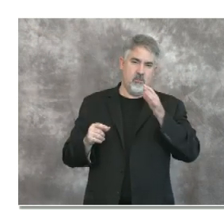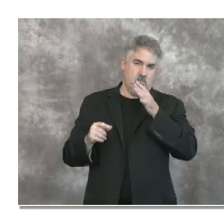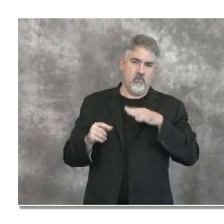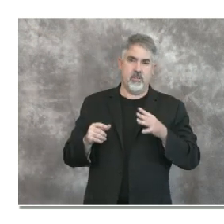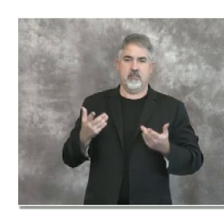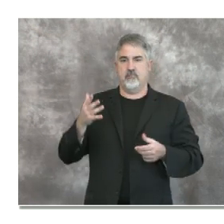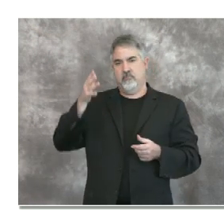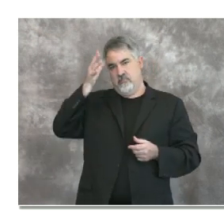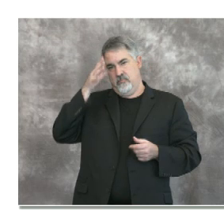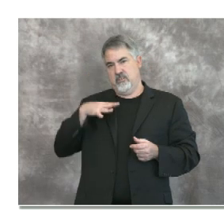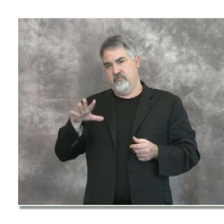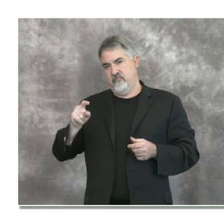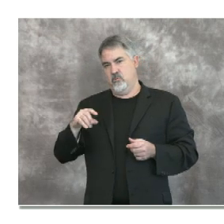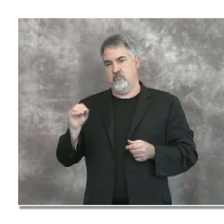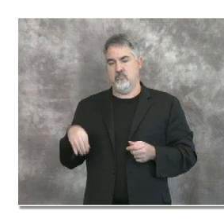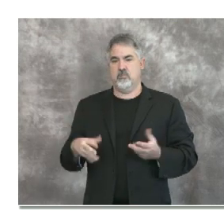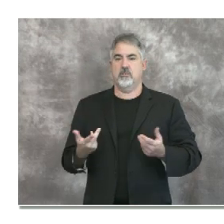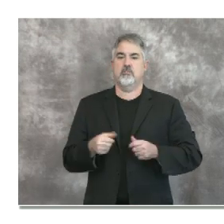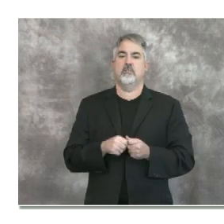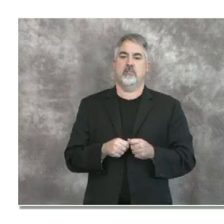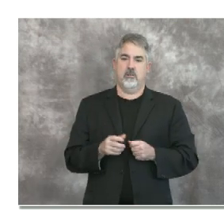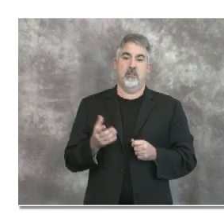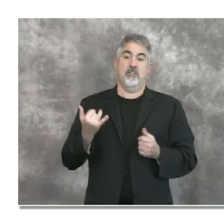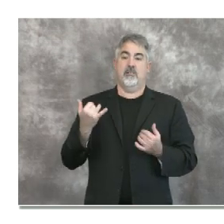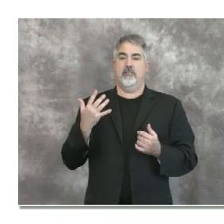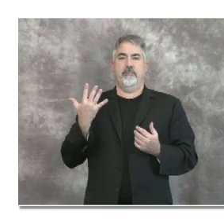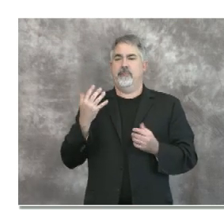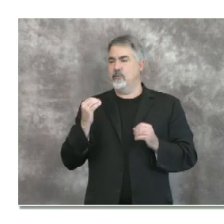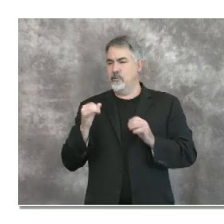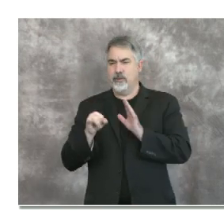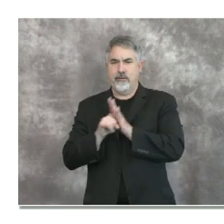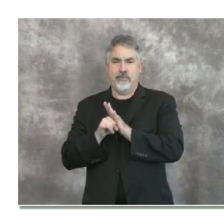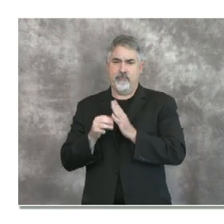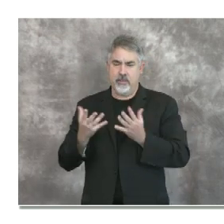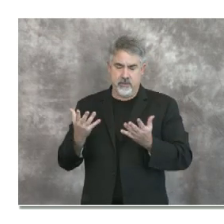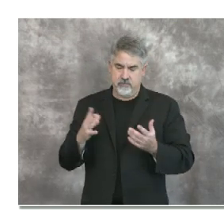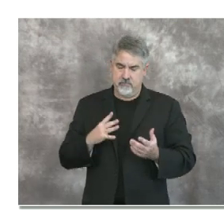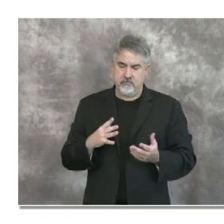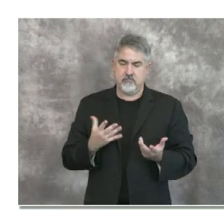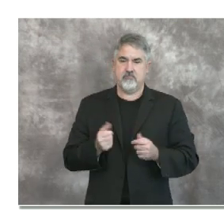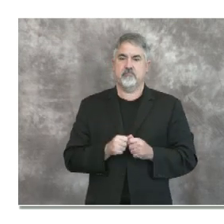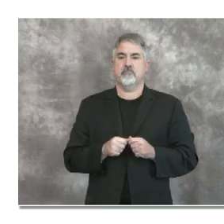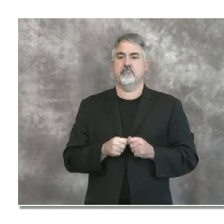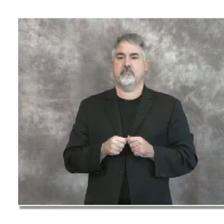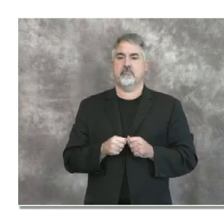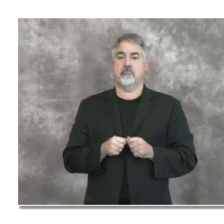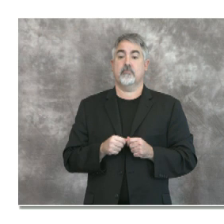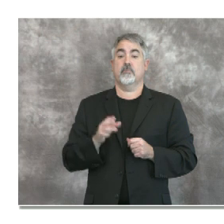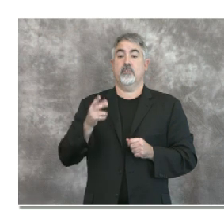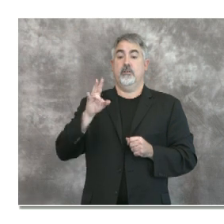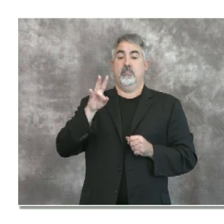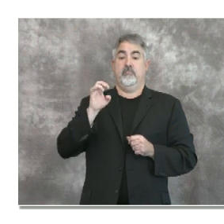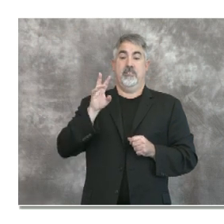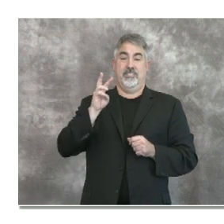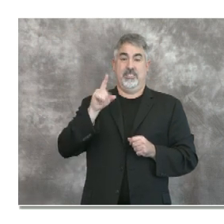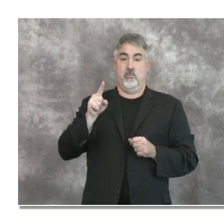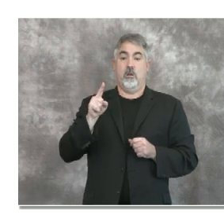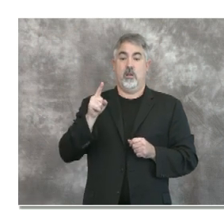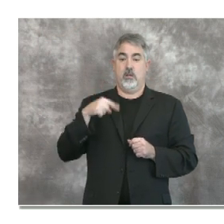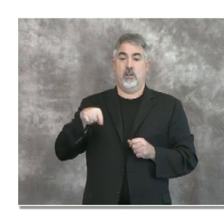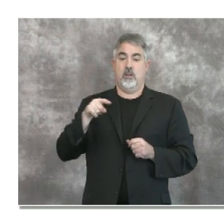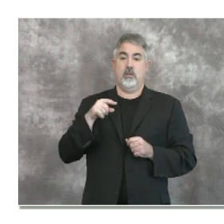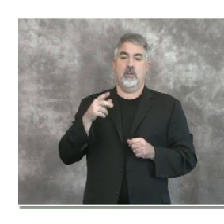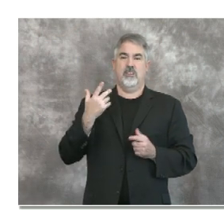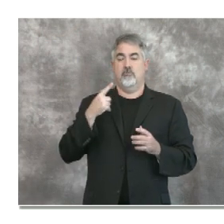are male, and 5 individuals had no gender information provided. 761, or 22% of the